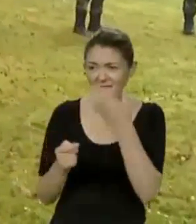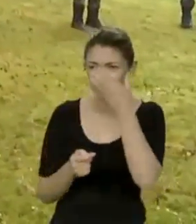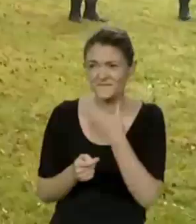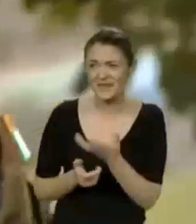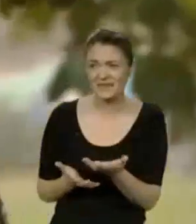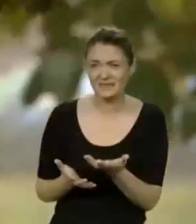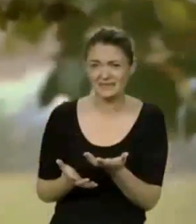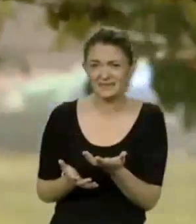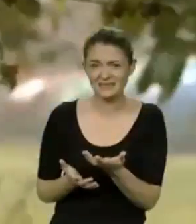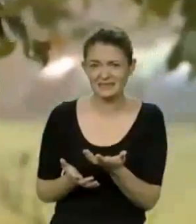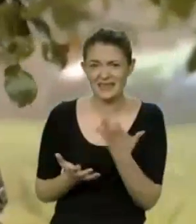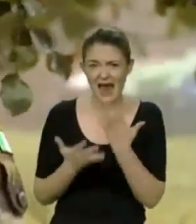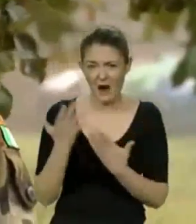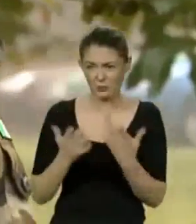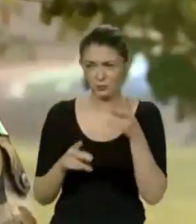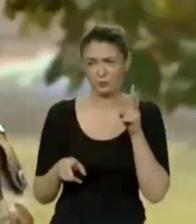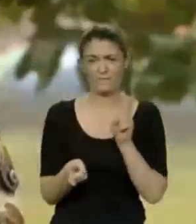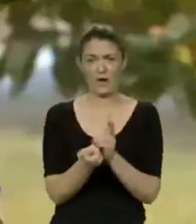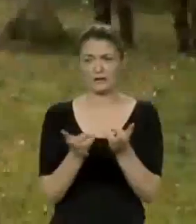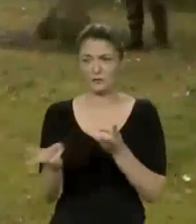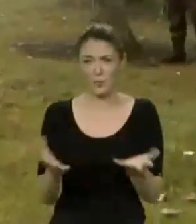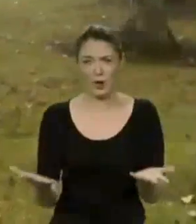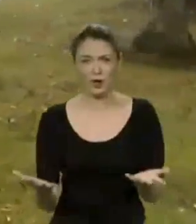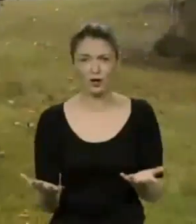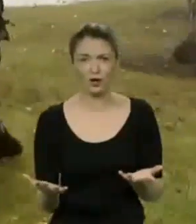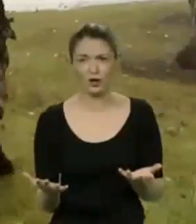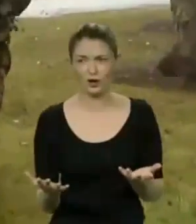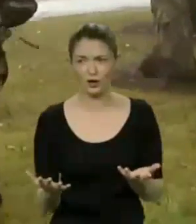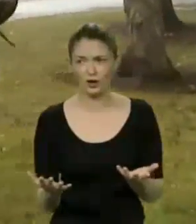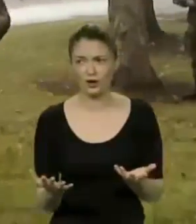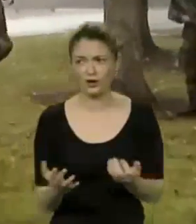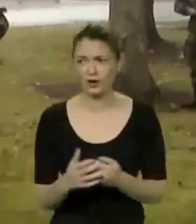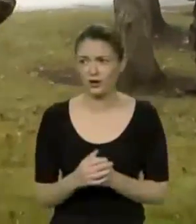Put a big smiley face on you, Don. How's that going to fucking work?